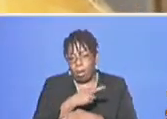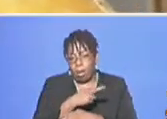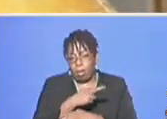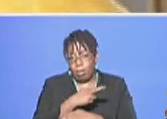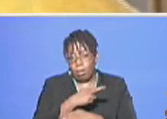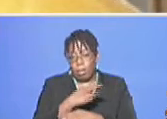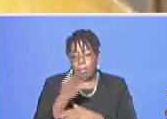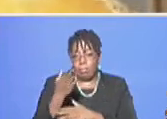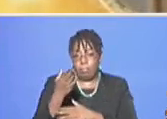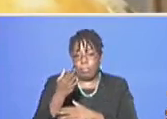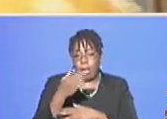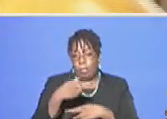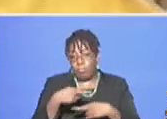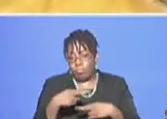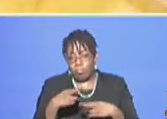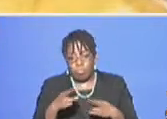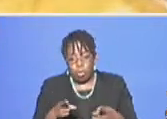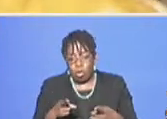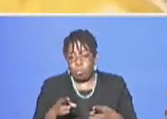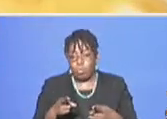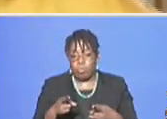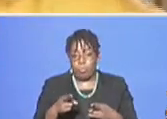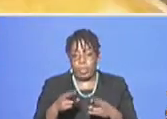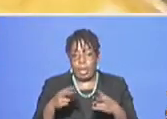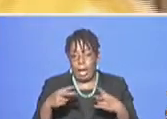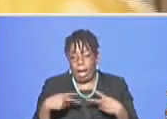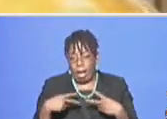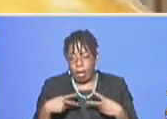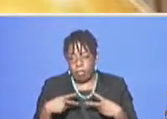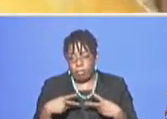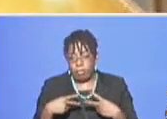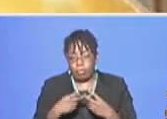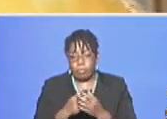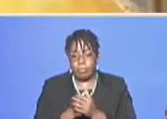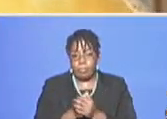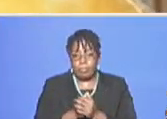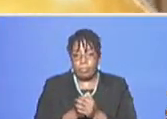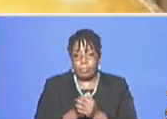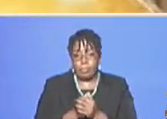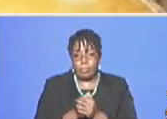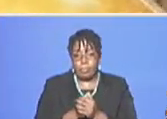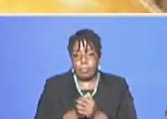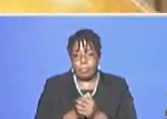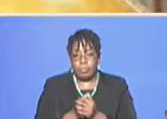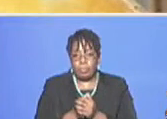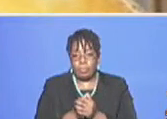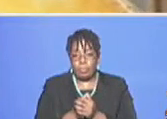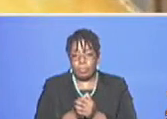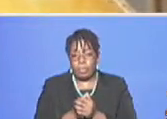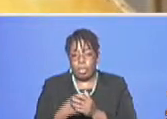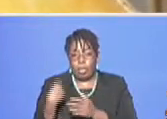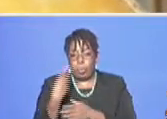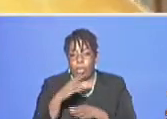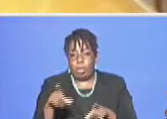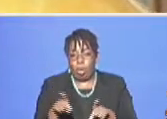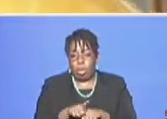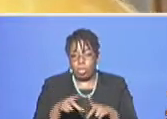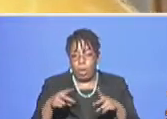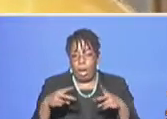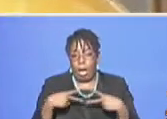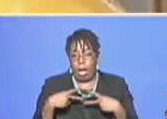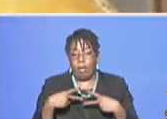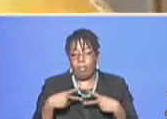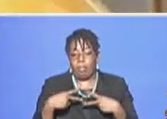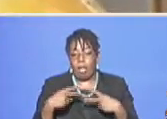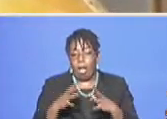print format. We have Hope is a Weapon that I feel like everyone knows from the amazing Angelica Wallace Whitfield. We also have a great line